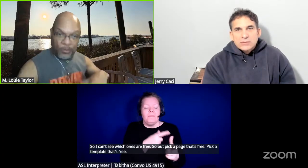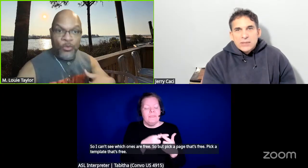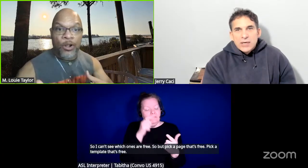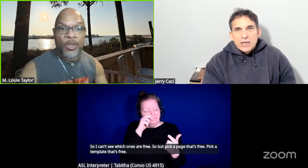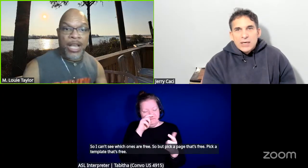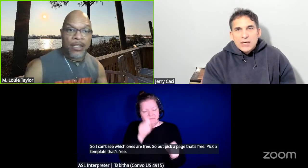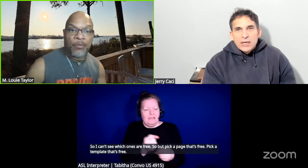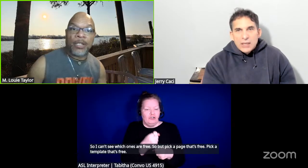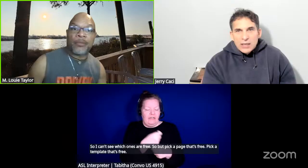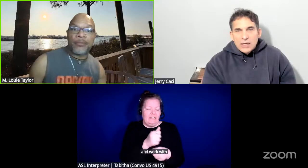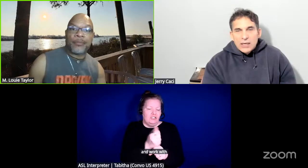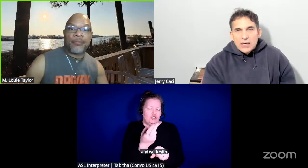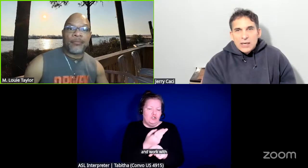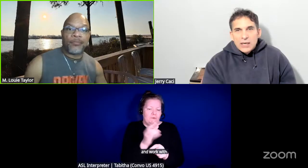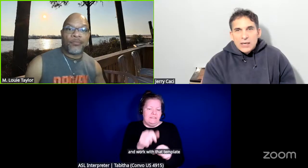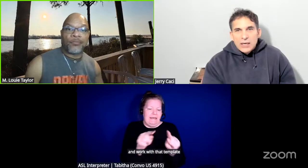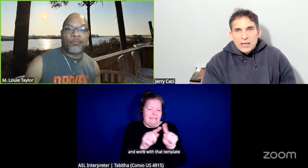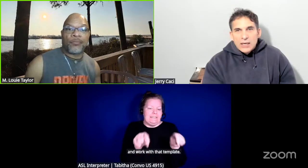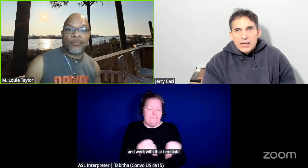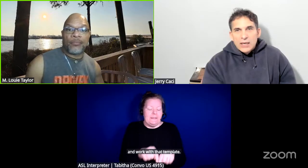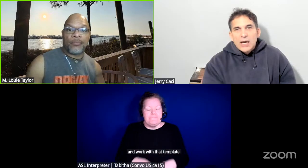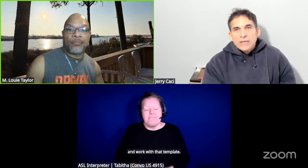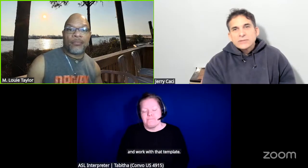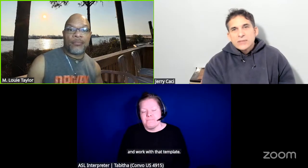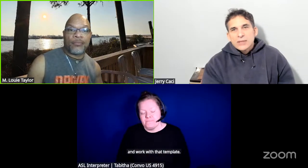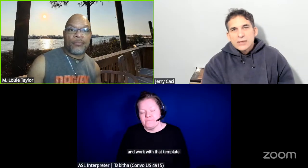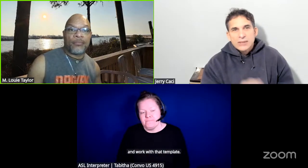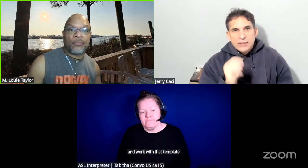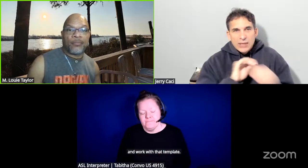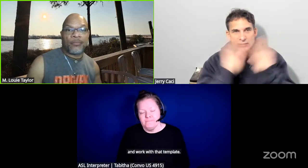and work with that template.